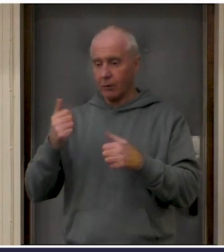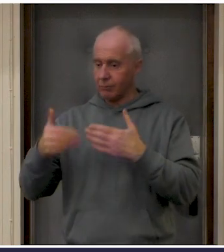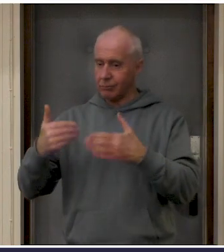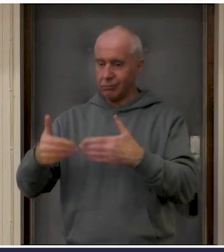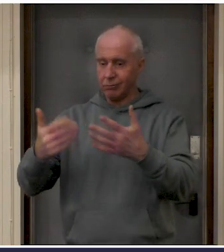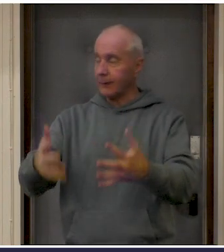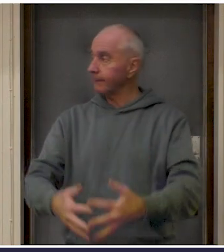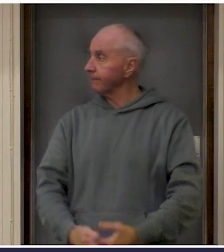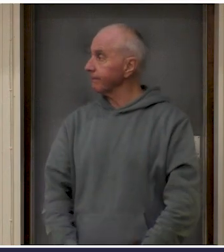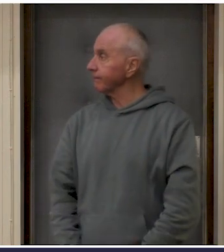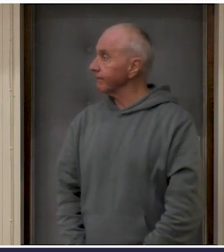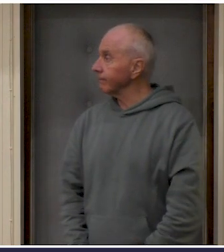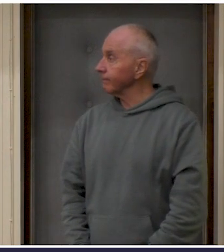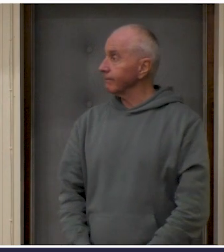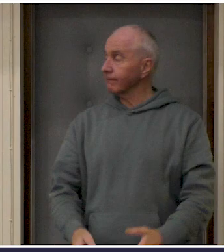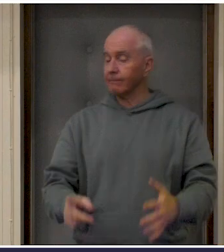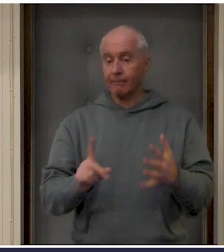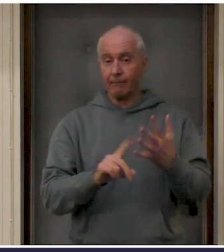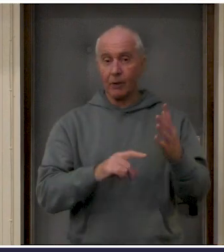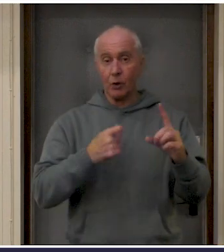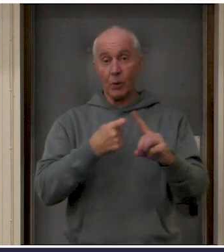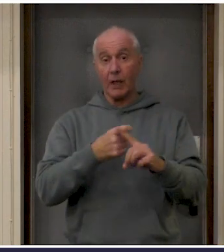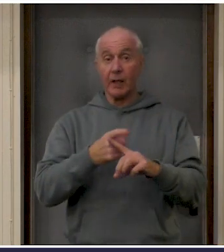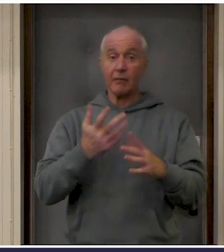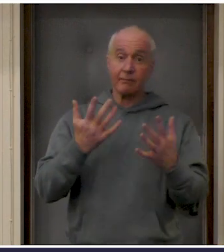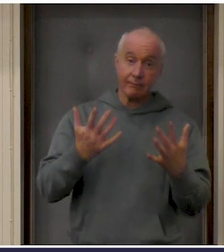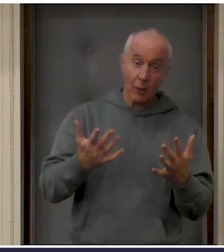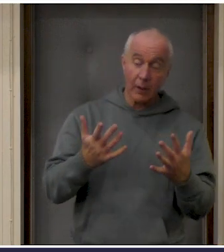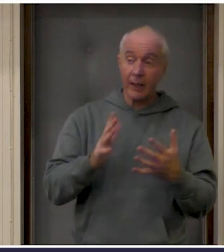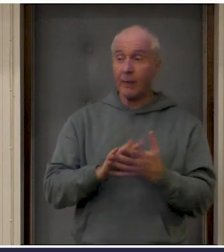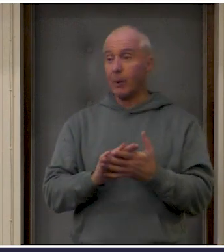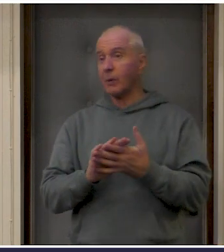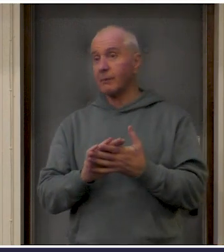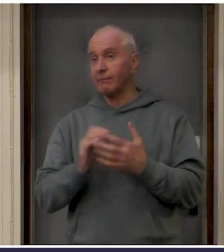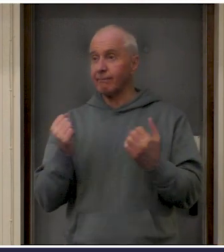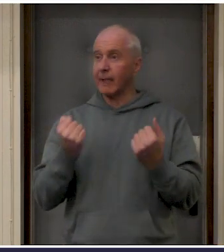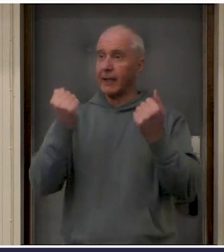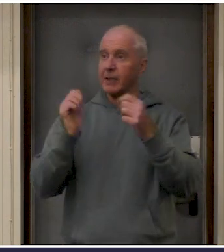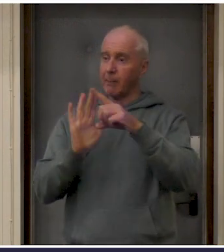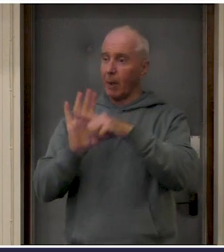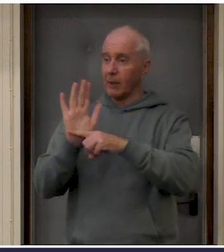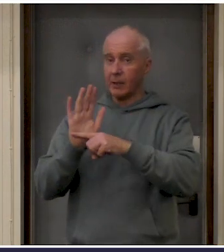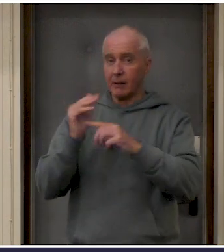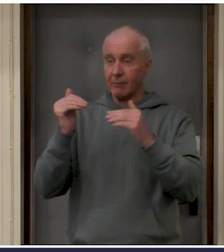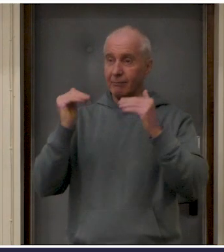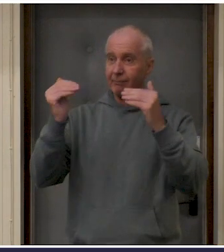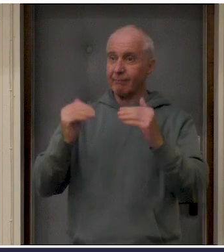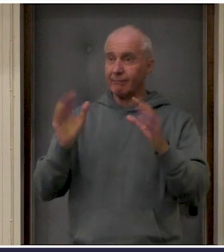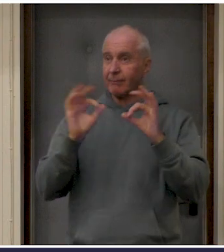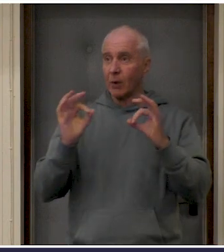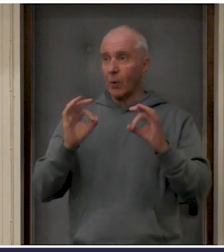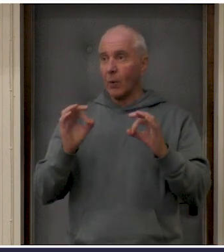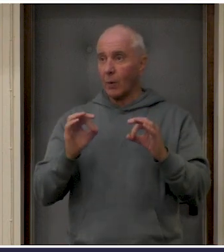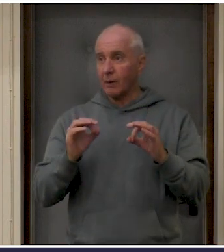And I think the UK is okay, but in terms of energy policies at the highest level, there is no good integrated